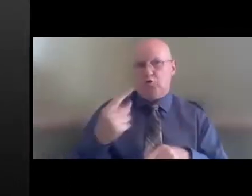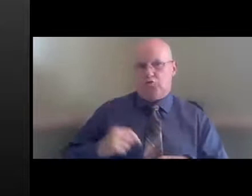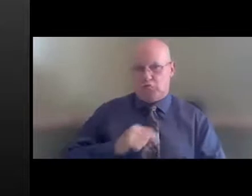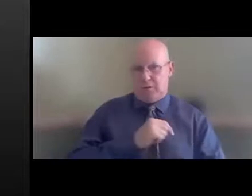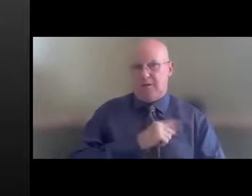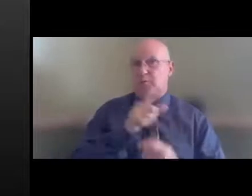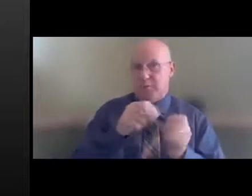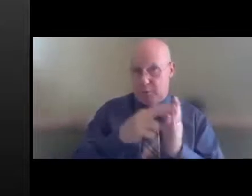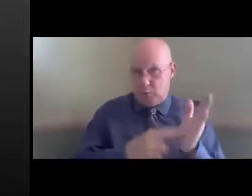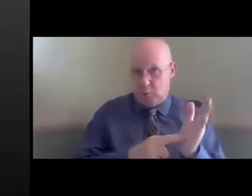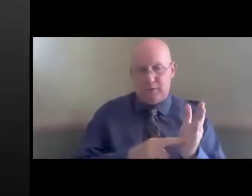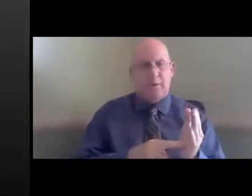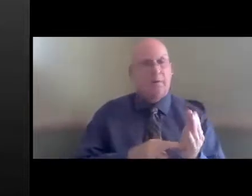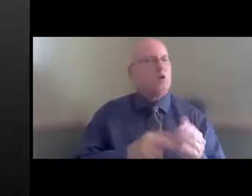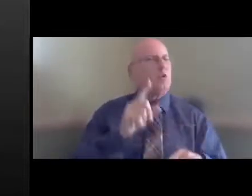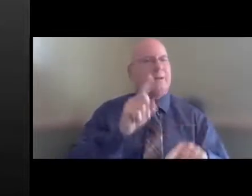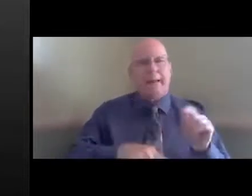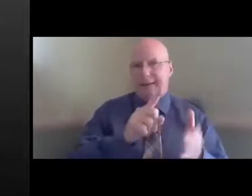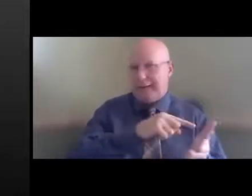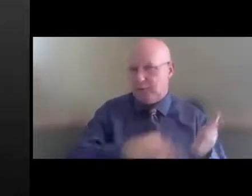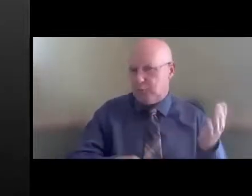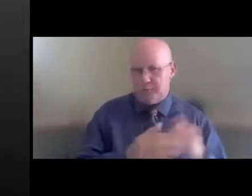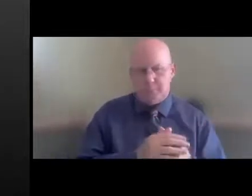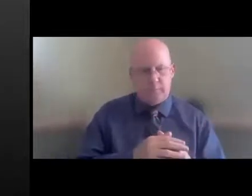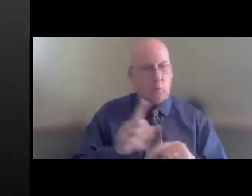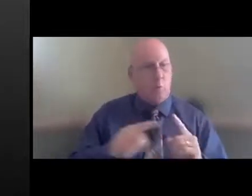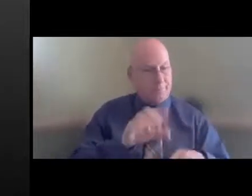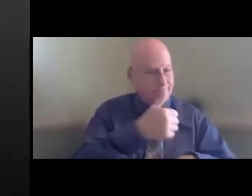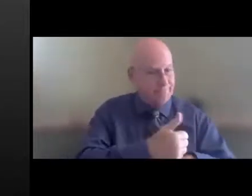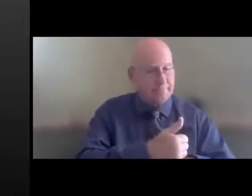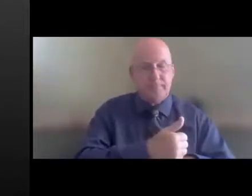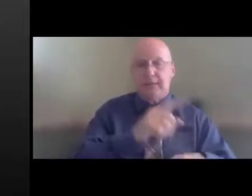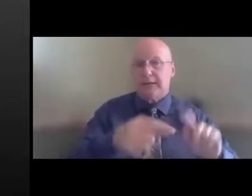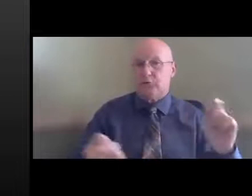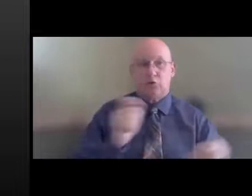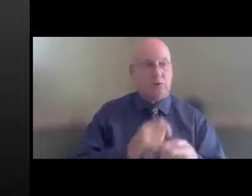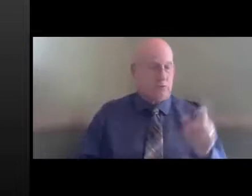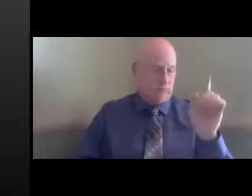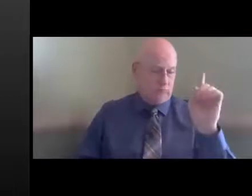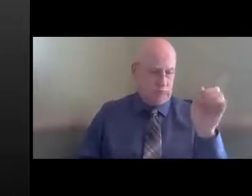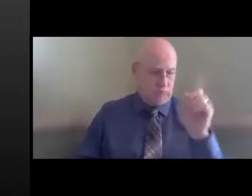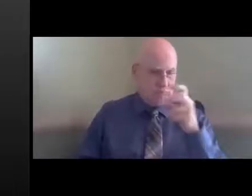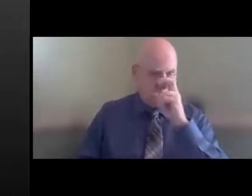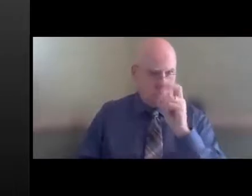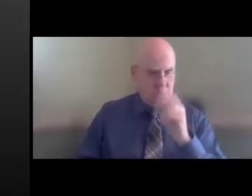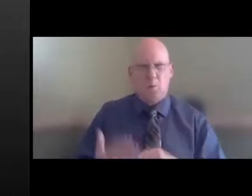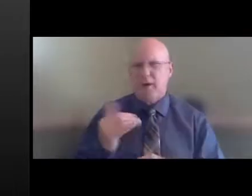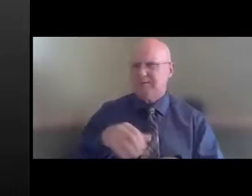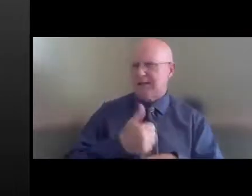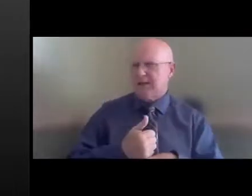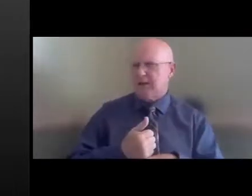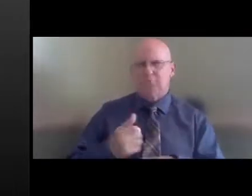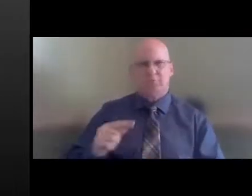be irrevocable, which means once they're established, they cannot be changed. Why would we be setting up a trust,